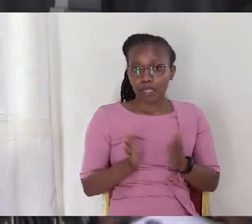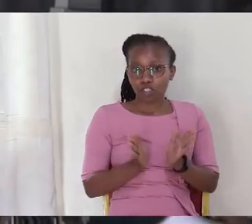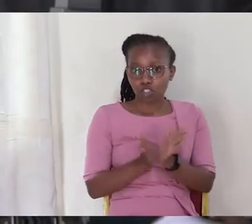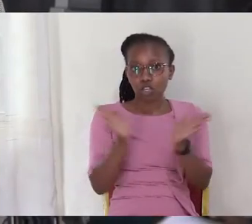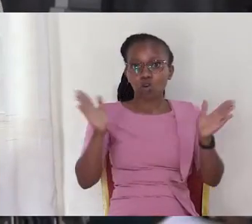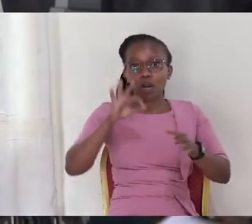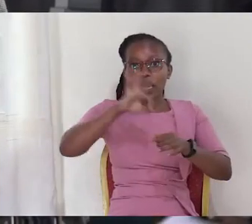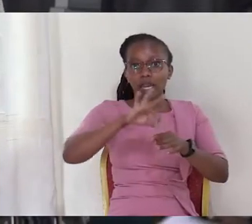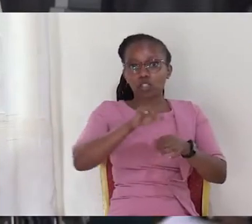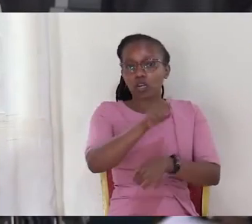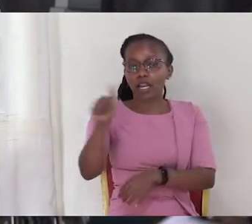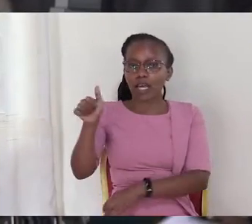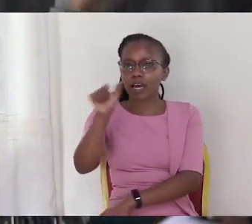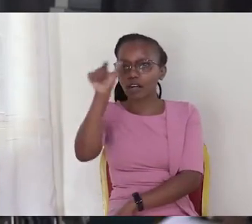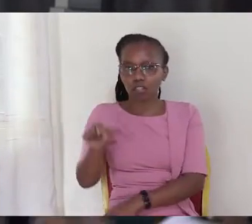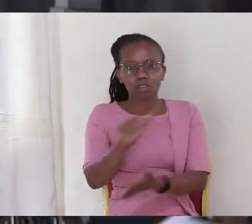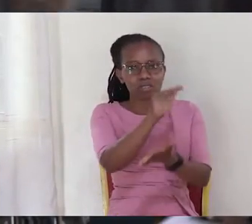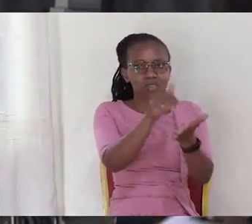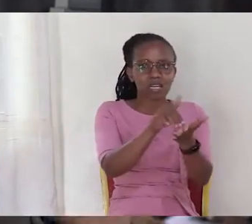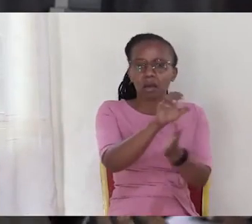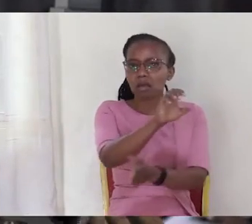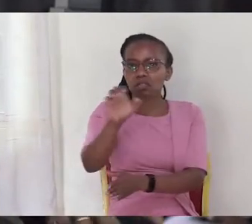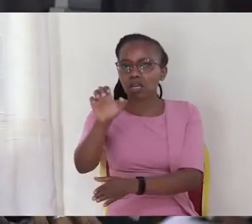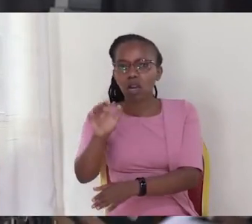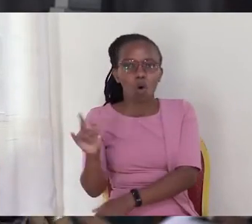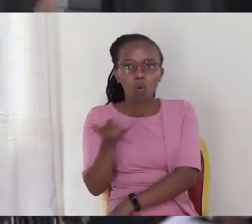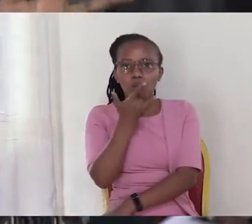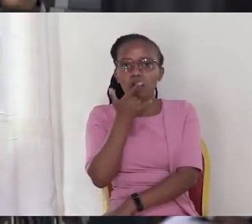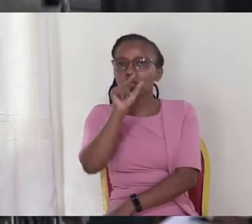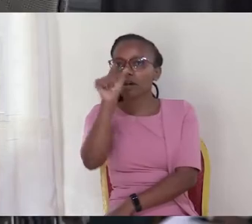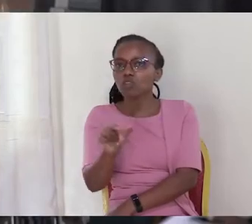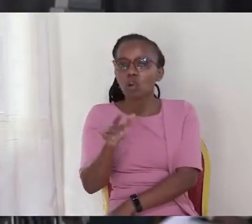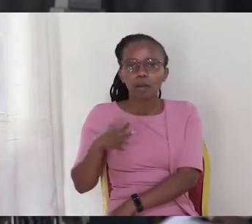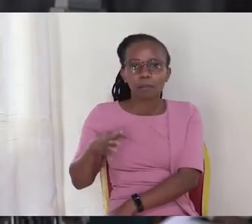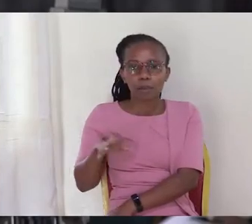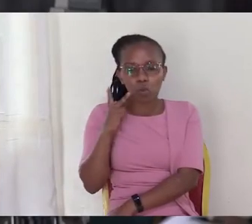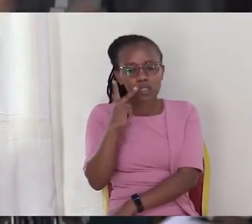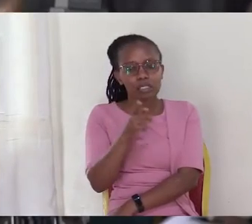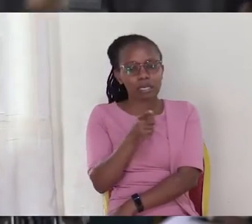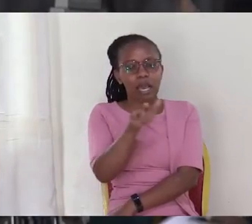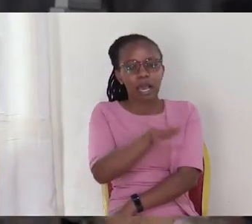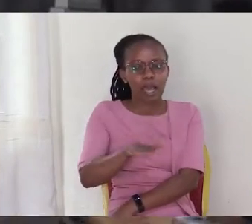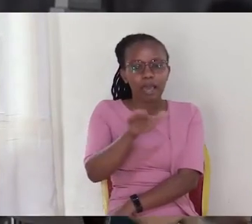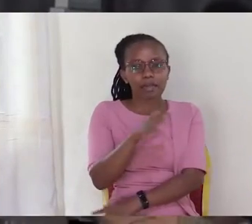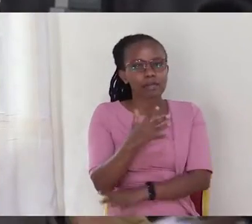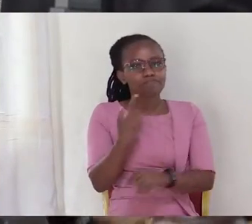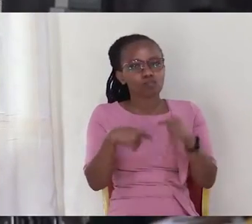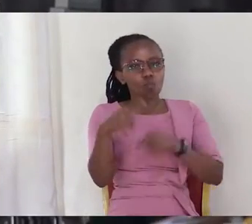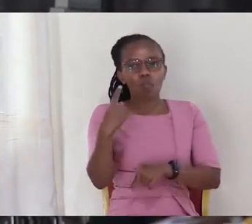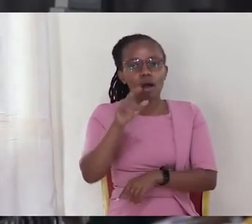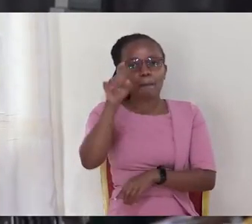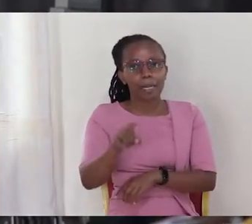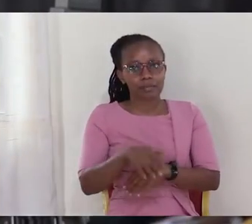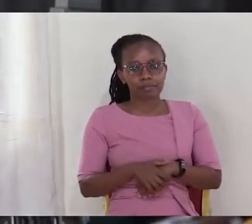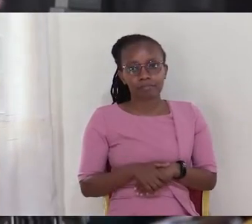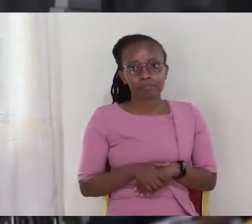regions like in Nyanza, Central, Okabane, and Rift Valley. So people now see that is also other space where they have to win at all means. So